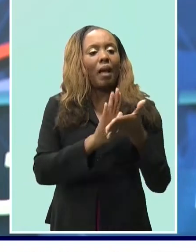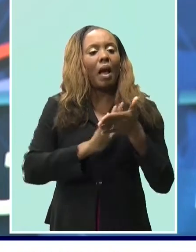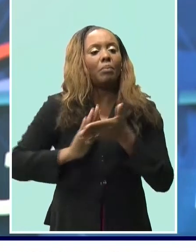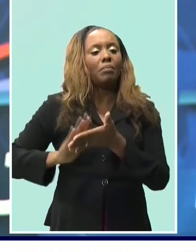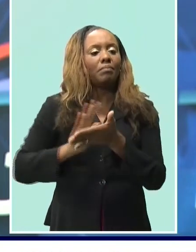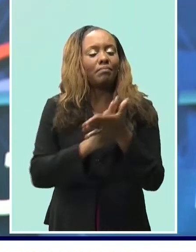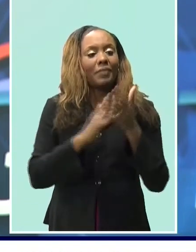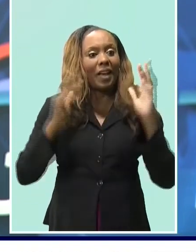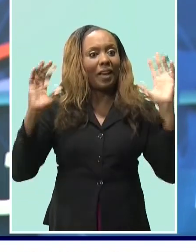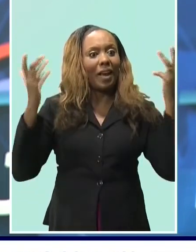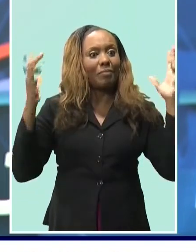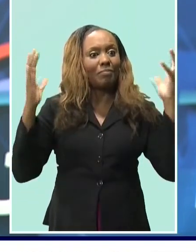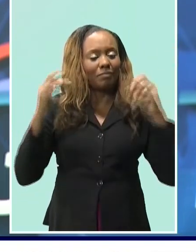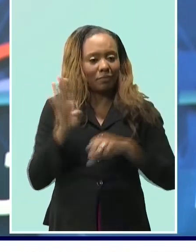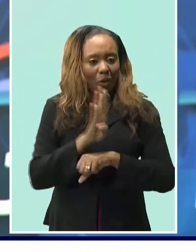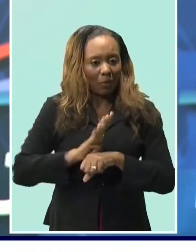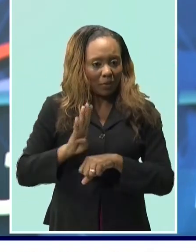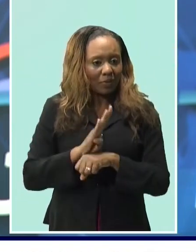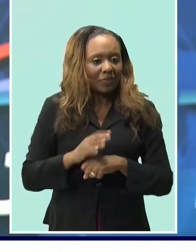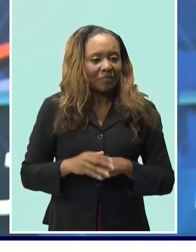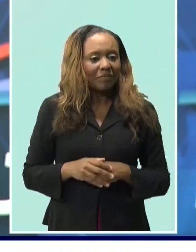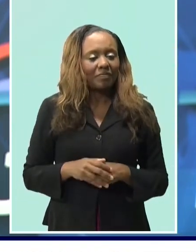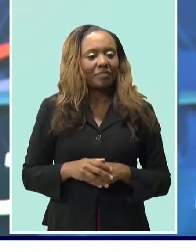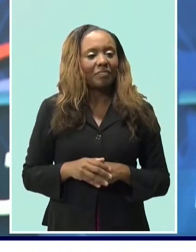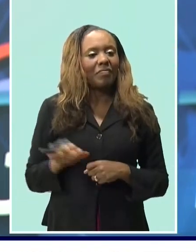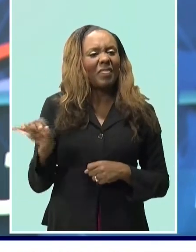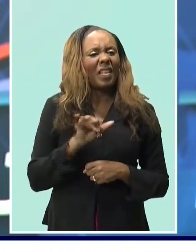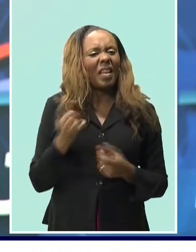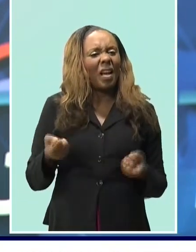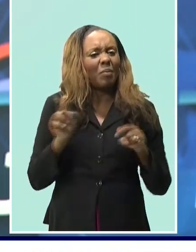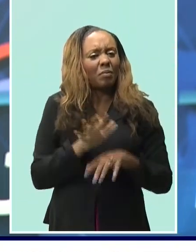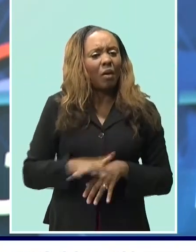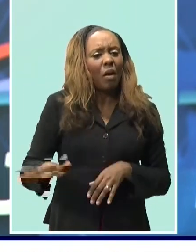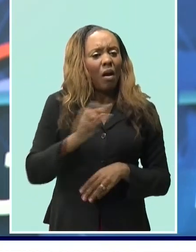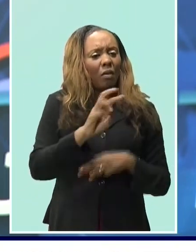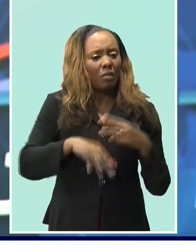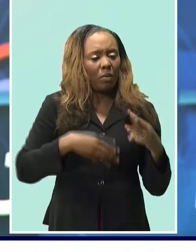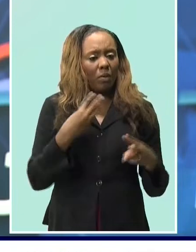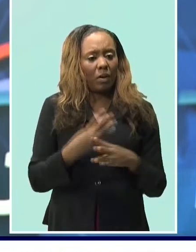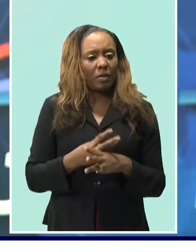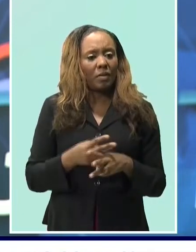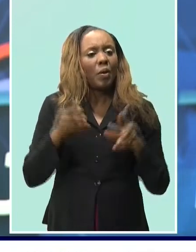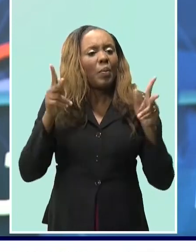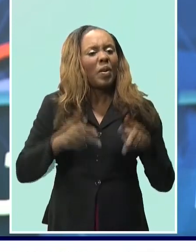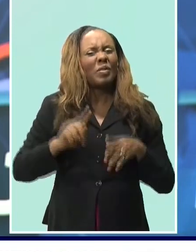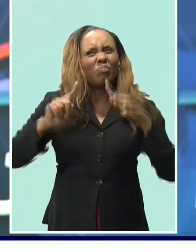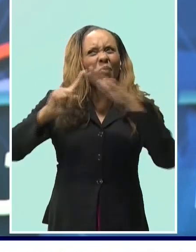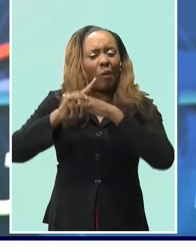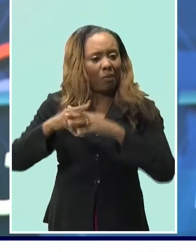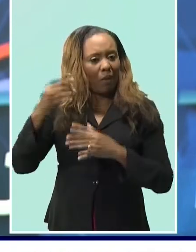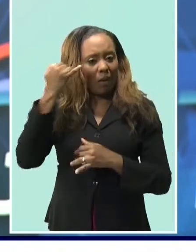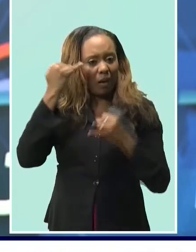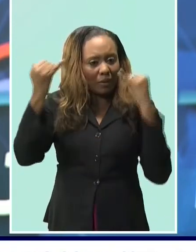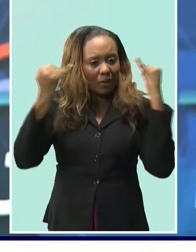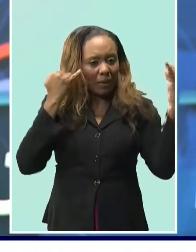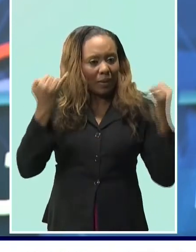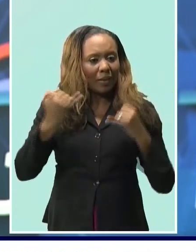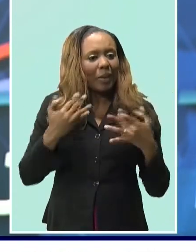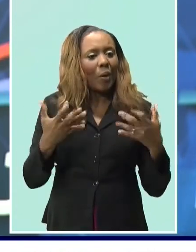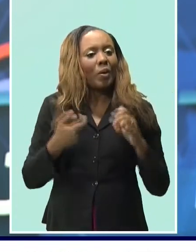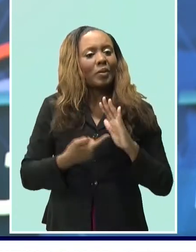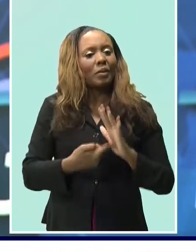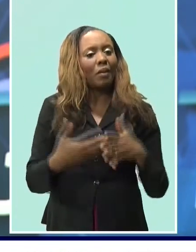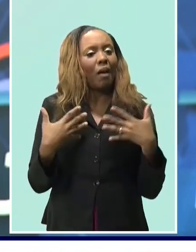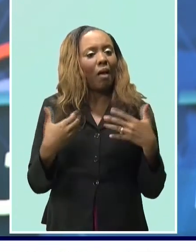Barbados. Similar initiatives have taken place across the globe. Founder Sally Clark says the initiative was started to show